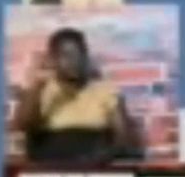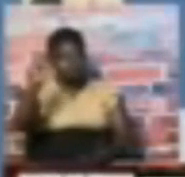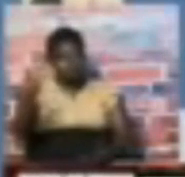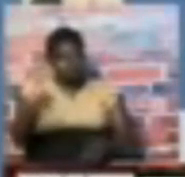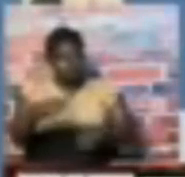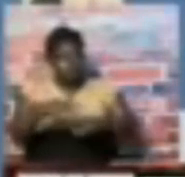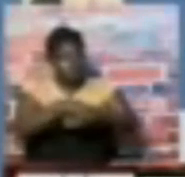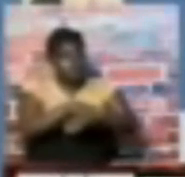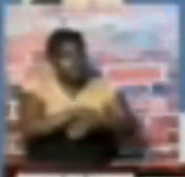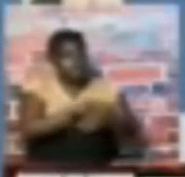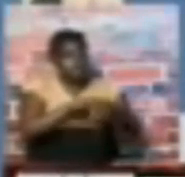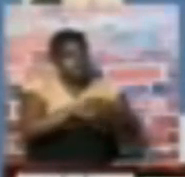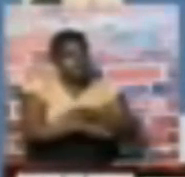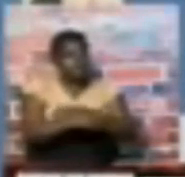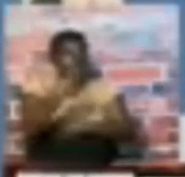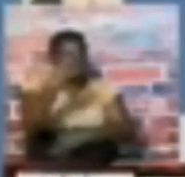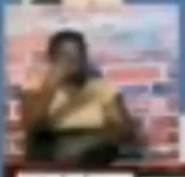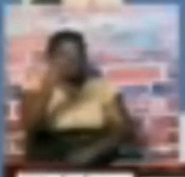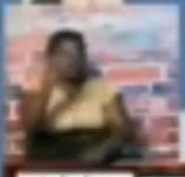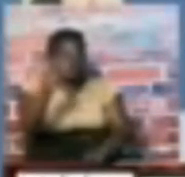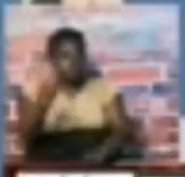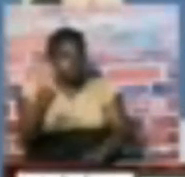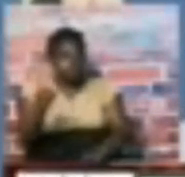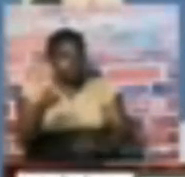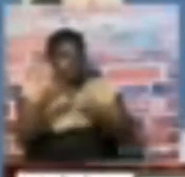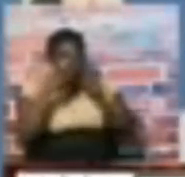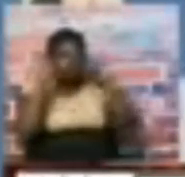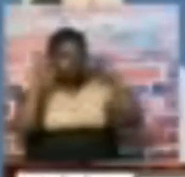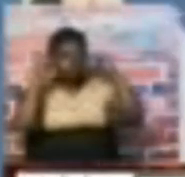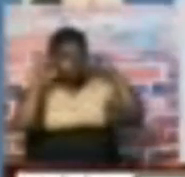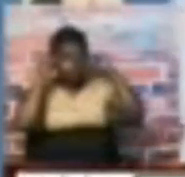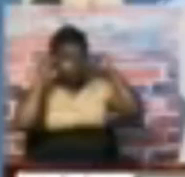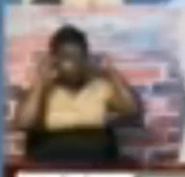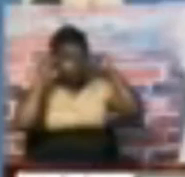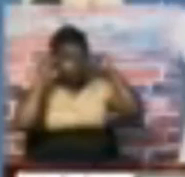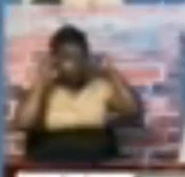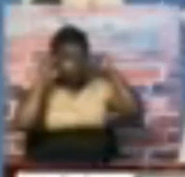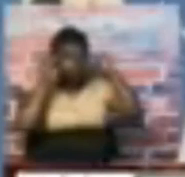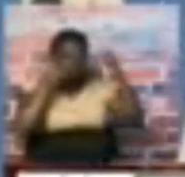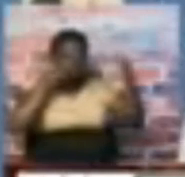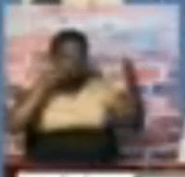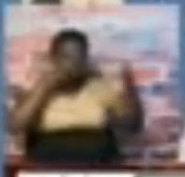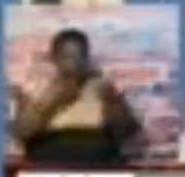gloves, and 40,000 pieces of masks. That's good.